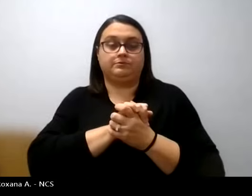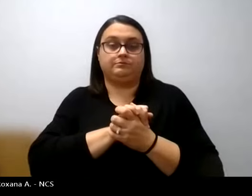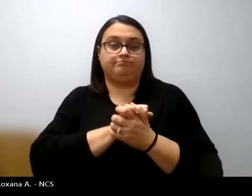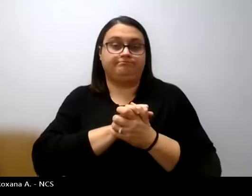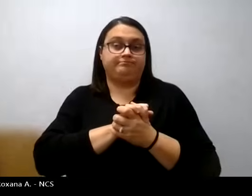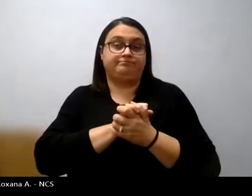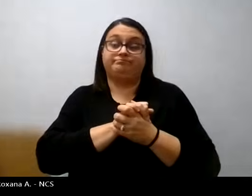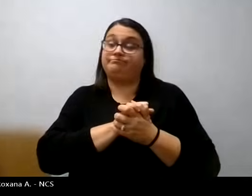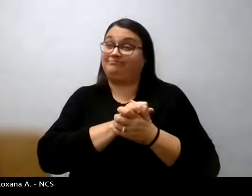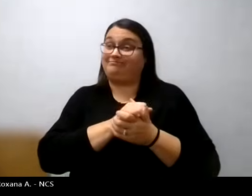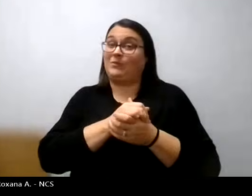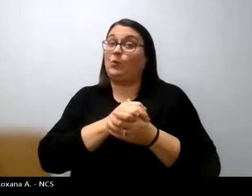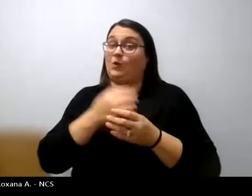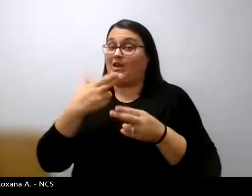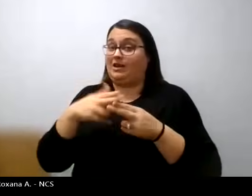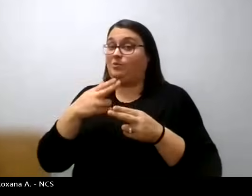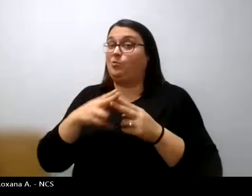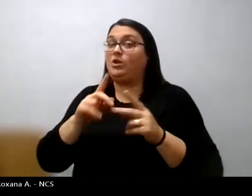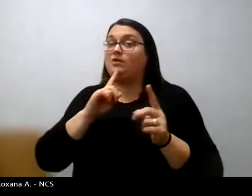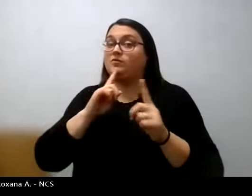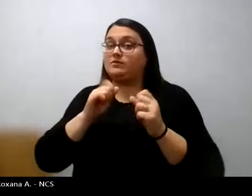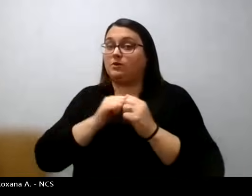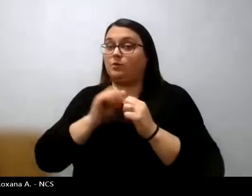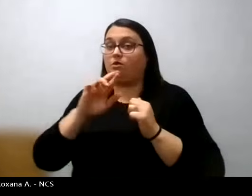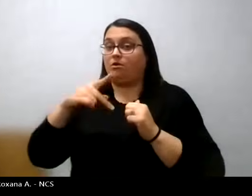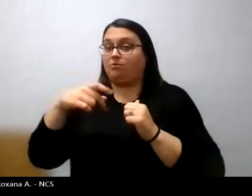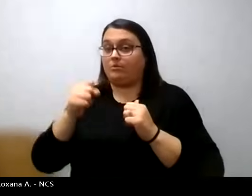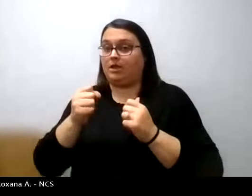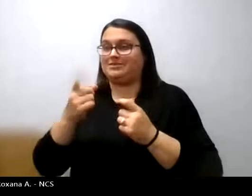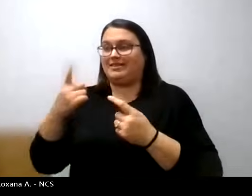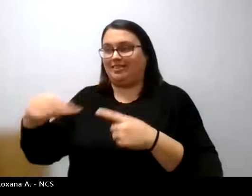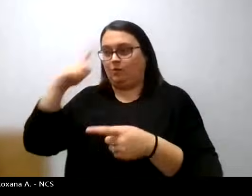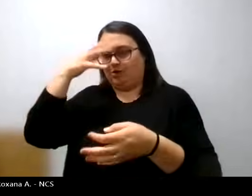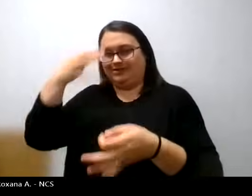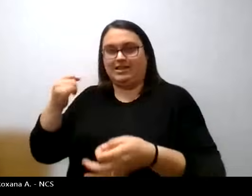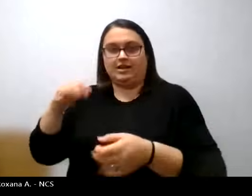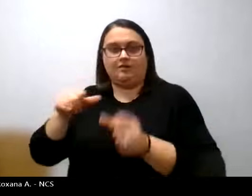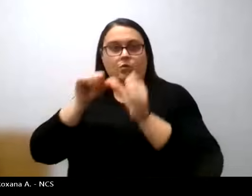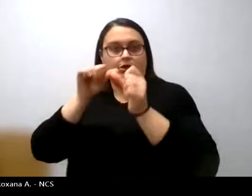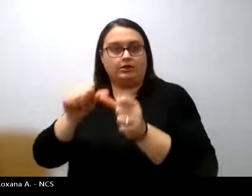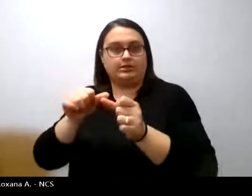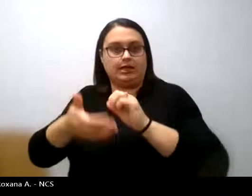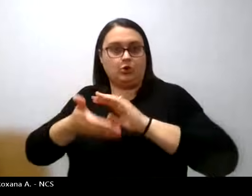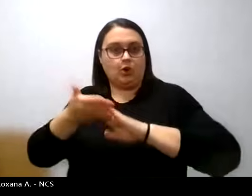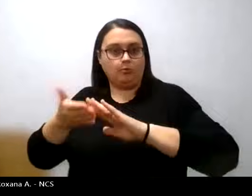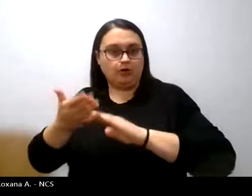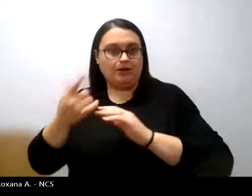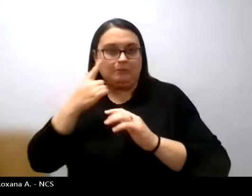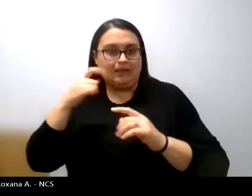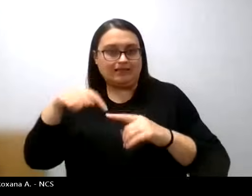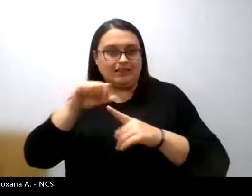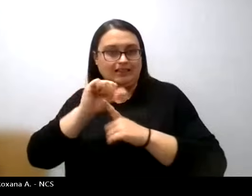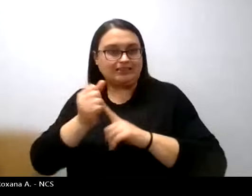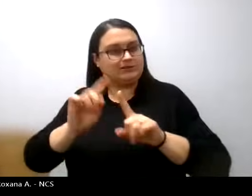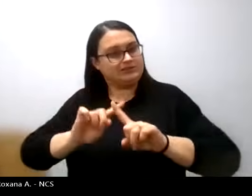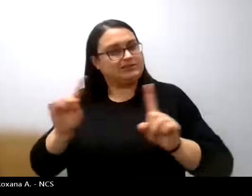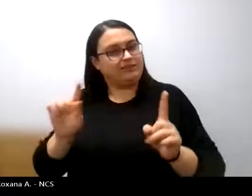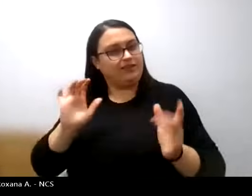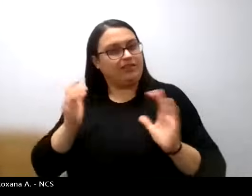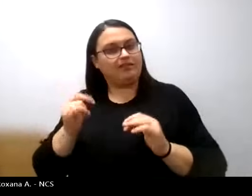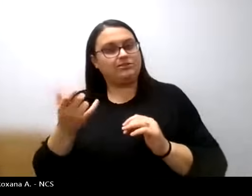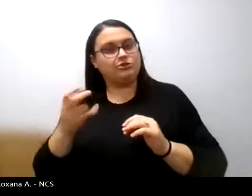We had a brief conversation with RPS this morning. They're deciding internally whether to continue running. Again, because the situation is different than